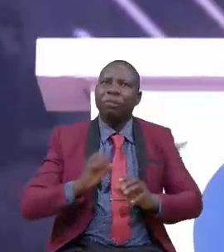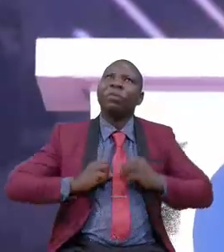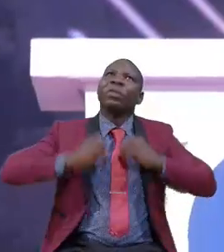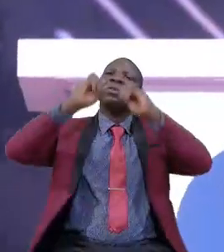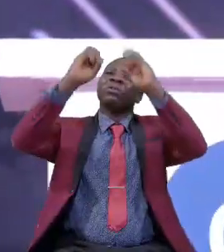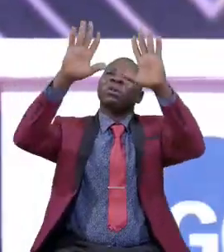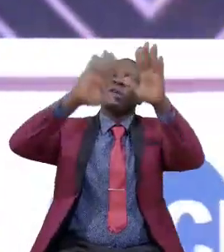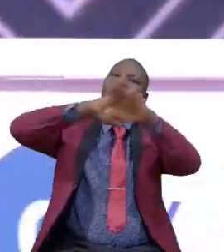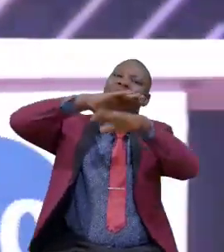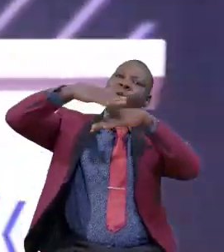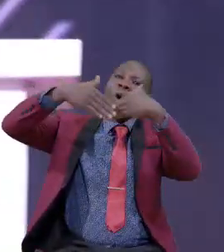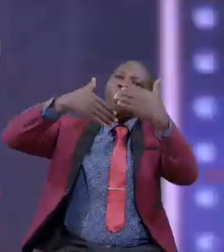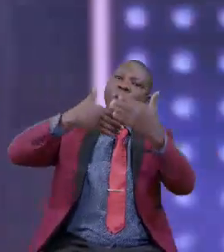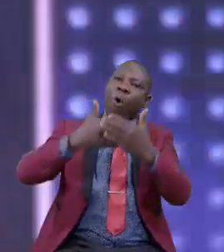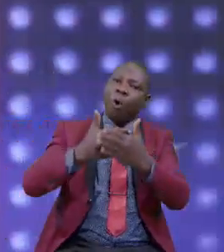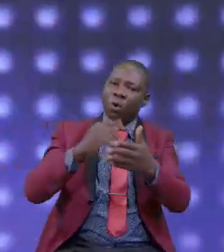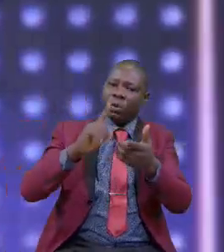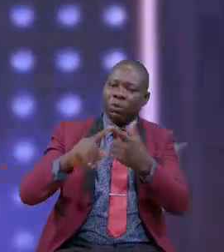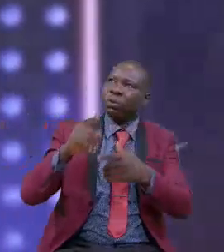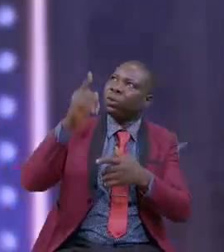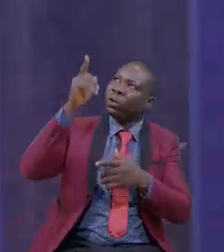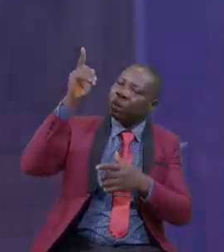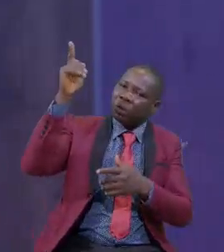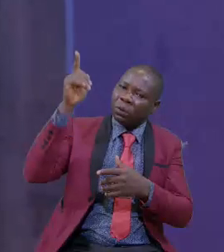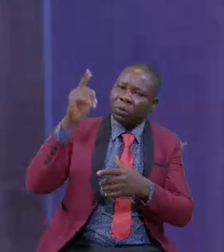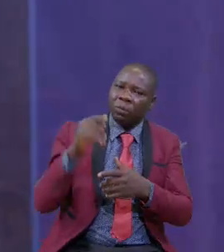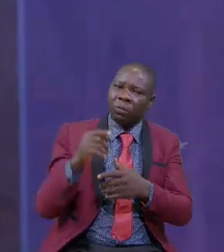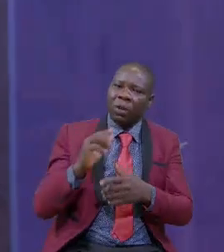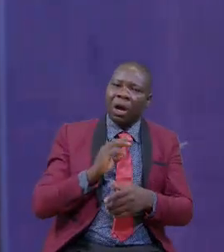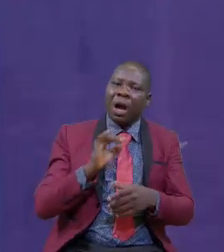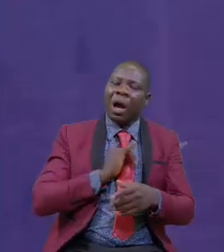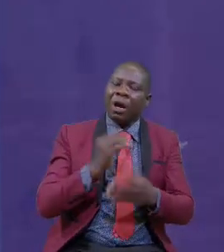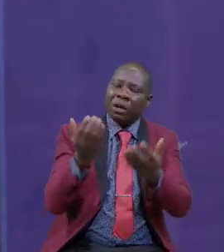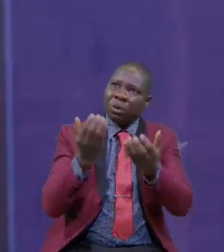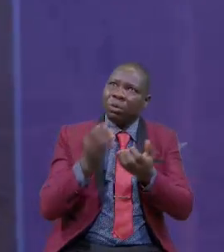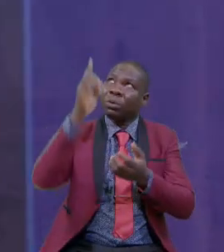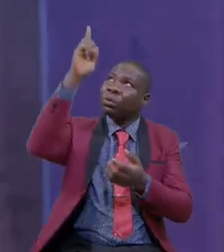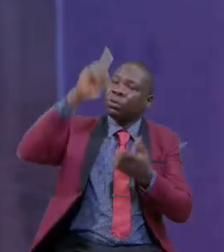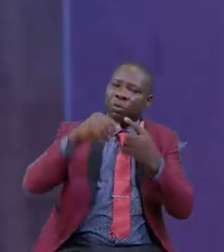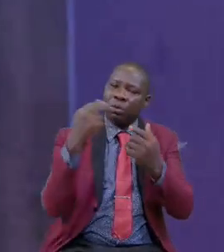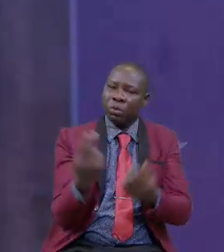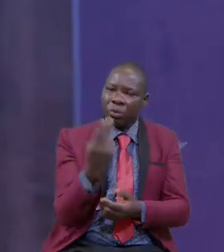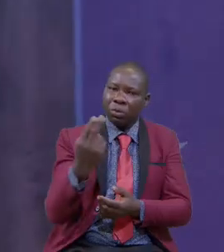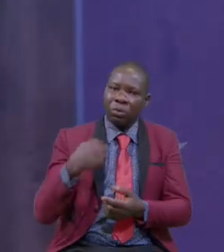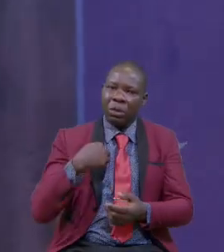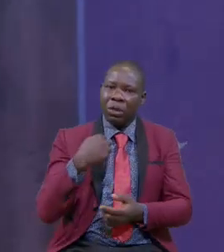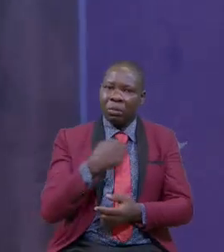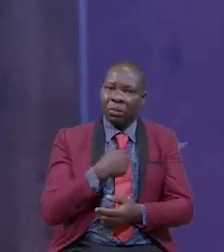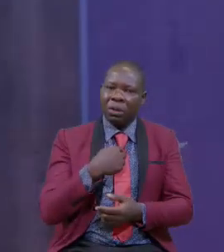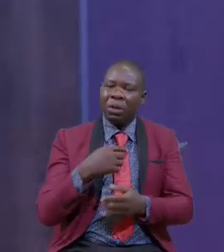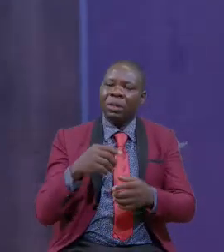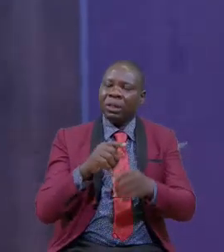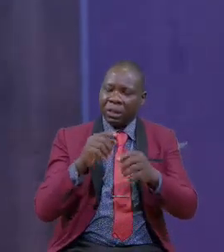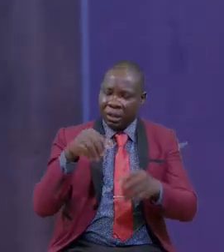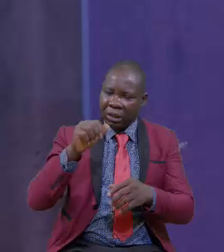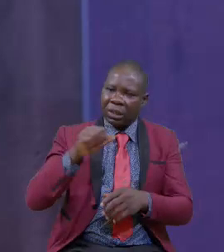and I want You to use it. Yes, He said I will use it, but I'm looking for somebody who is broken, somebody who